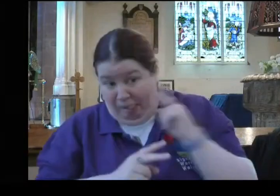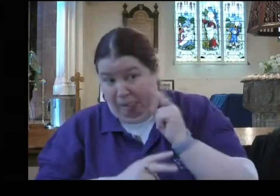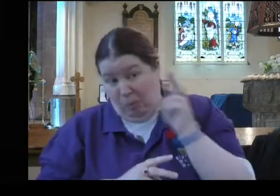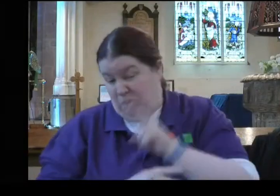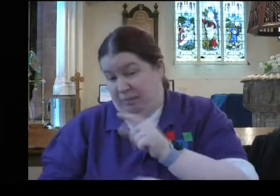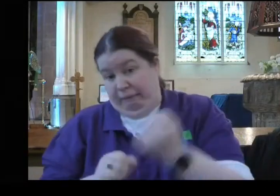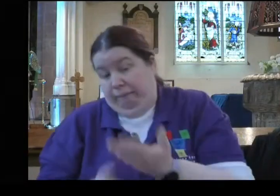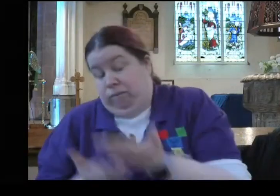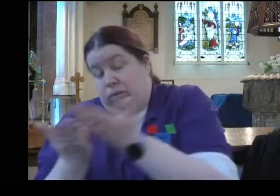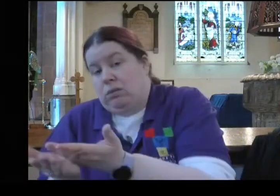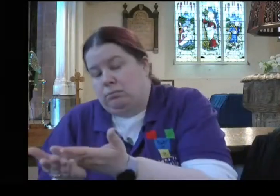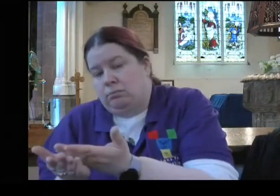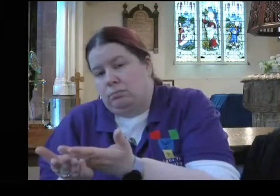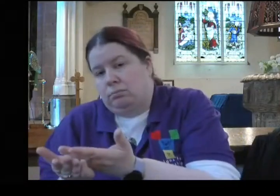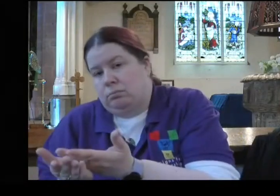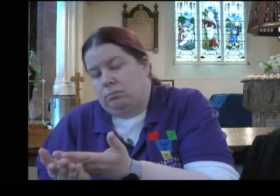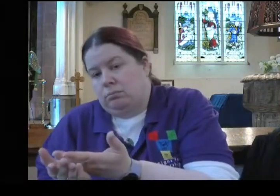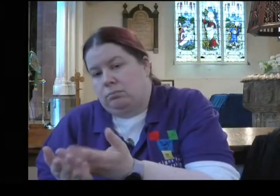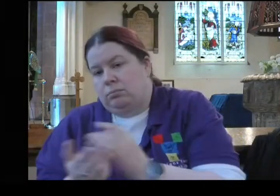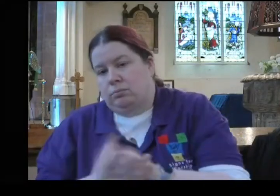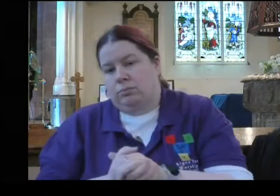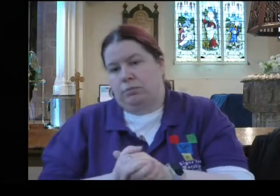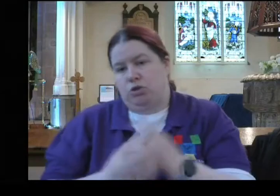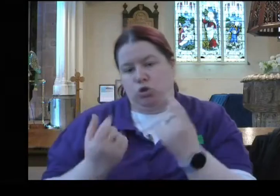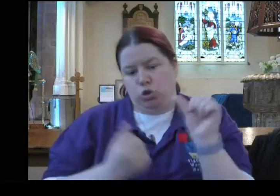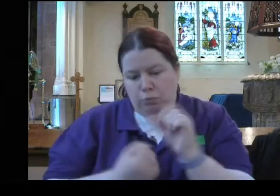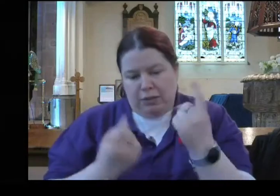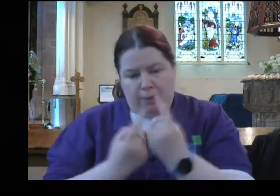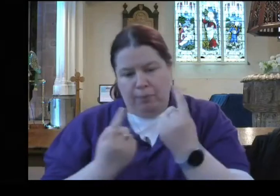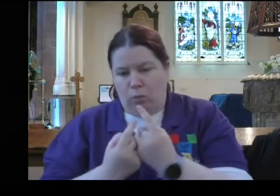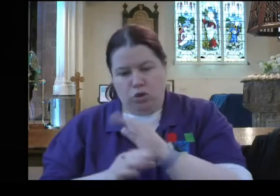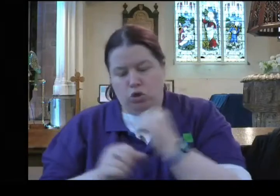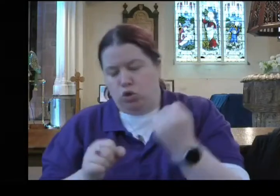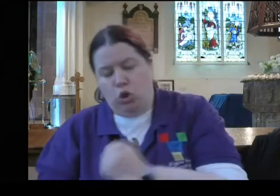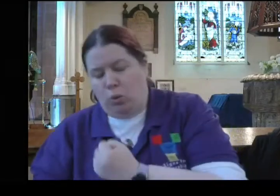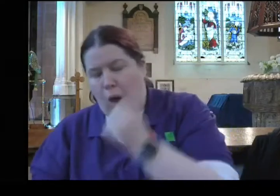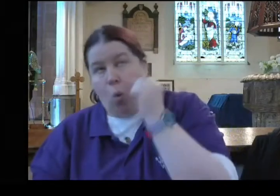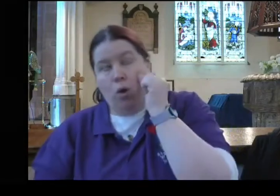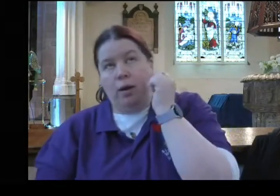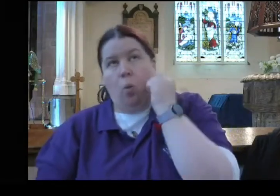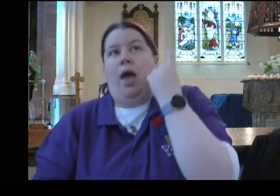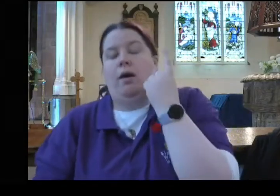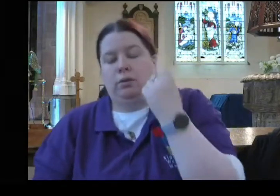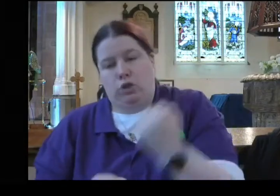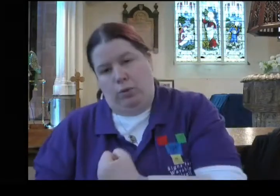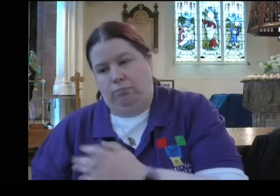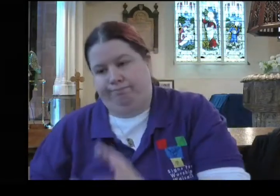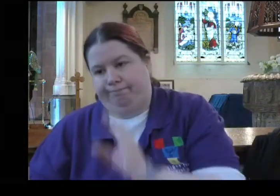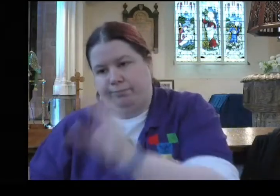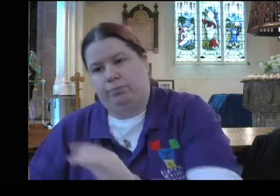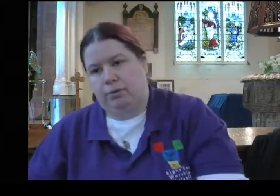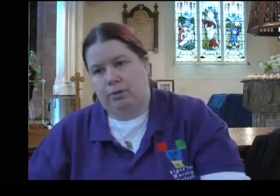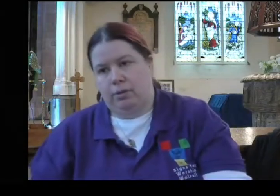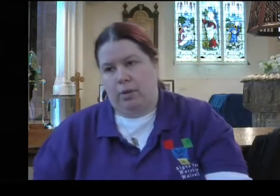giving should not be self-conscious. You know, it's so we avoid the sins